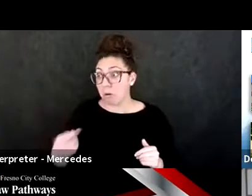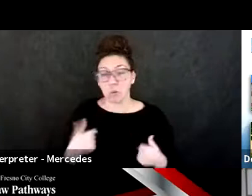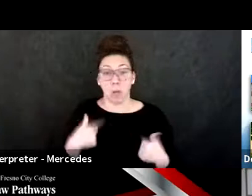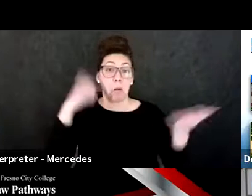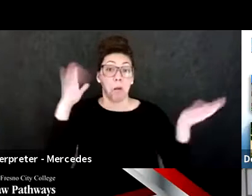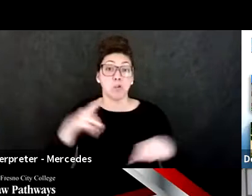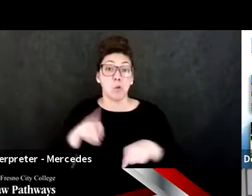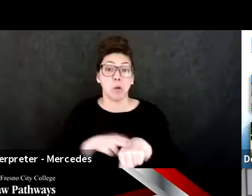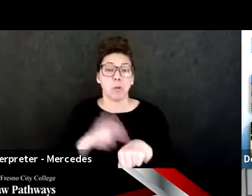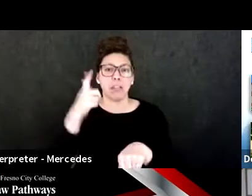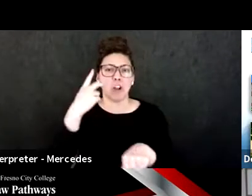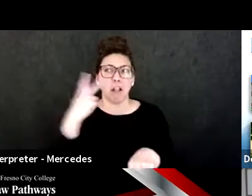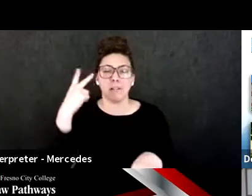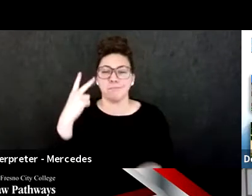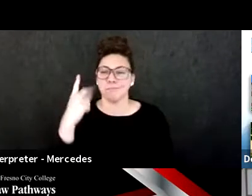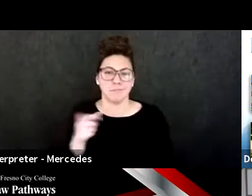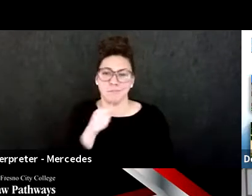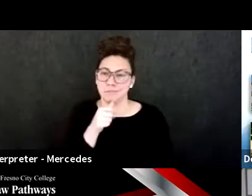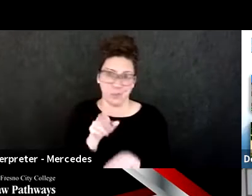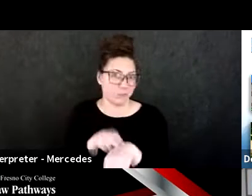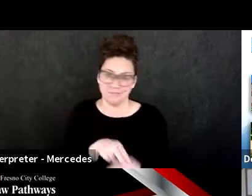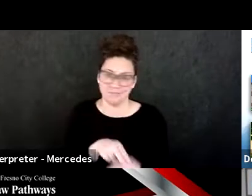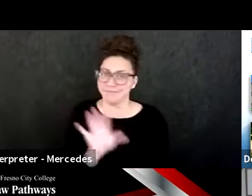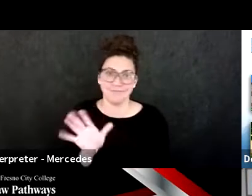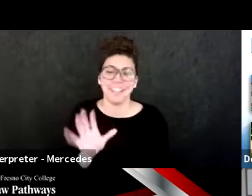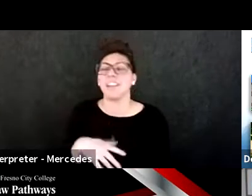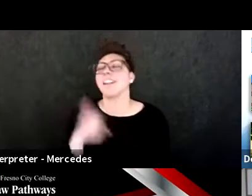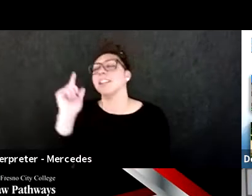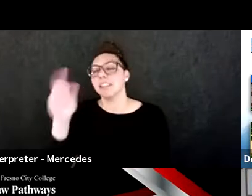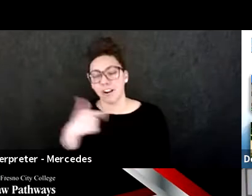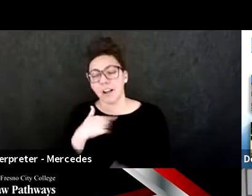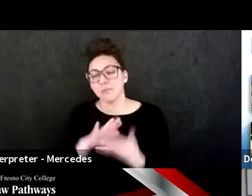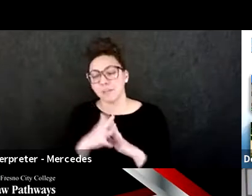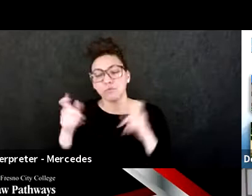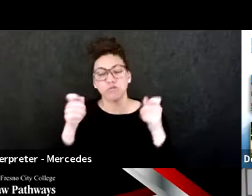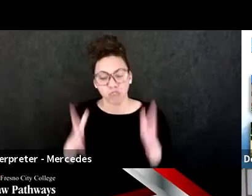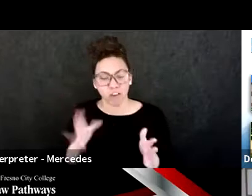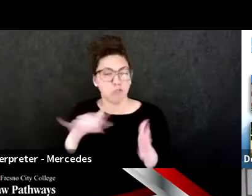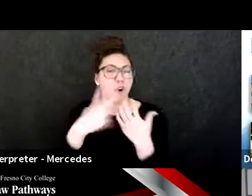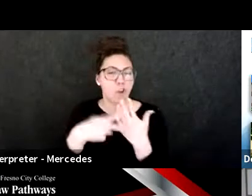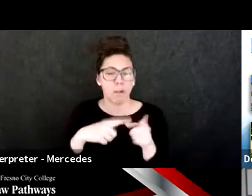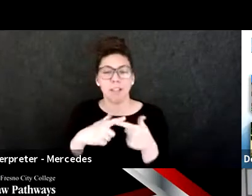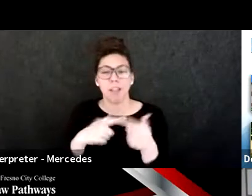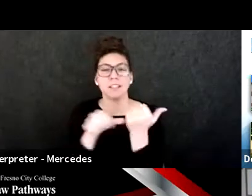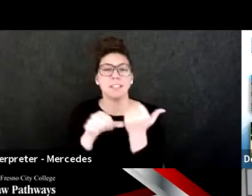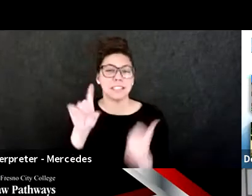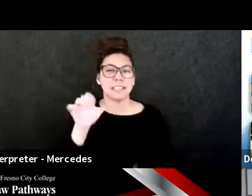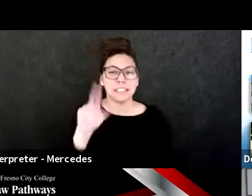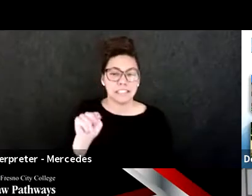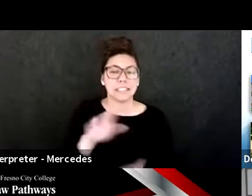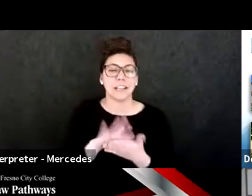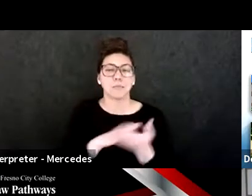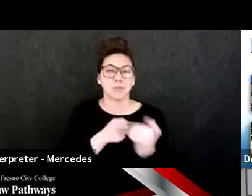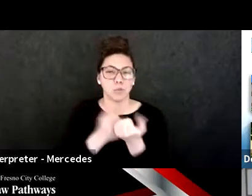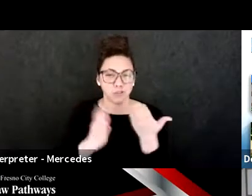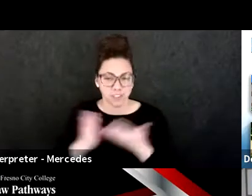But after 2 years, I became the director of that program. And then I became an assistant dean of academic support